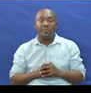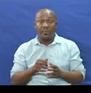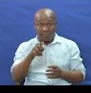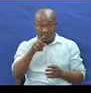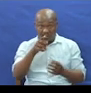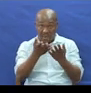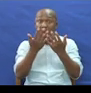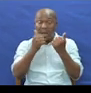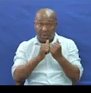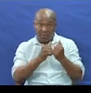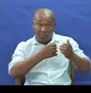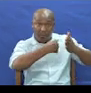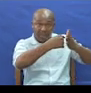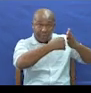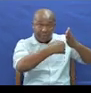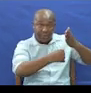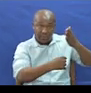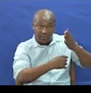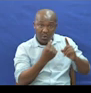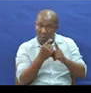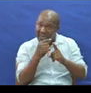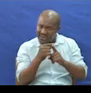Can you mention the words?